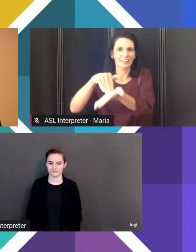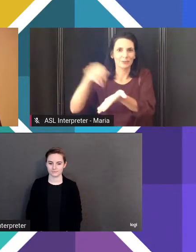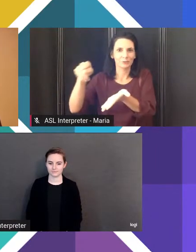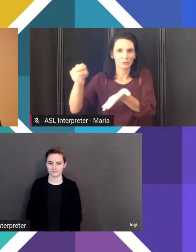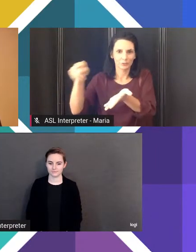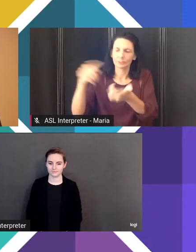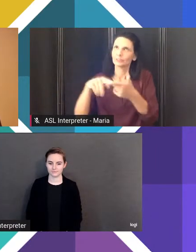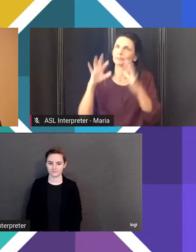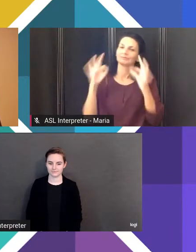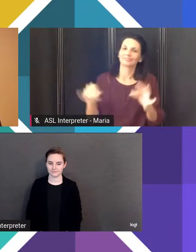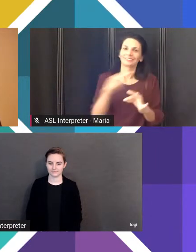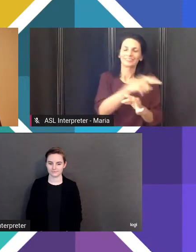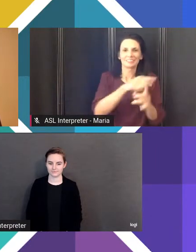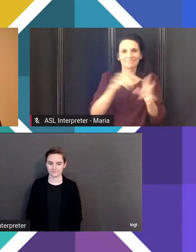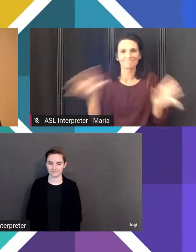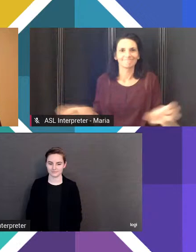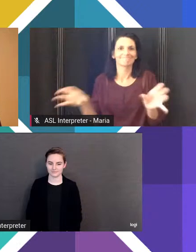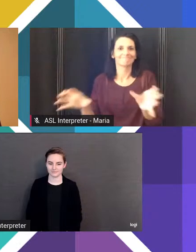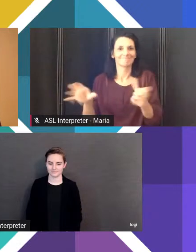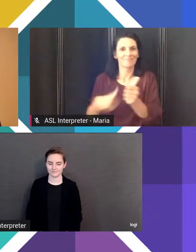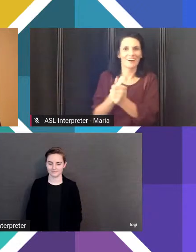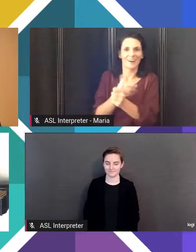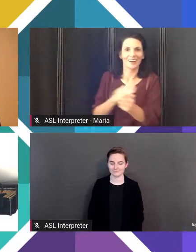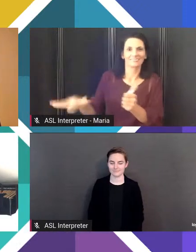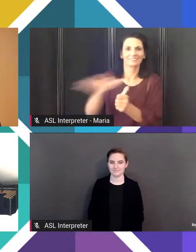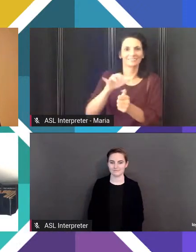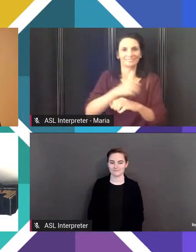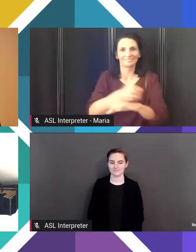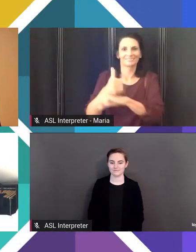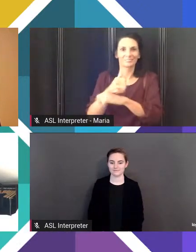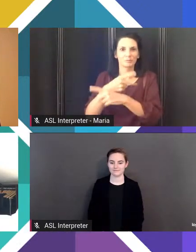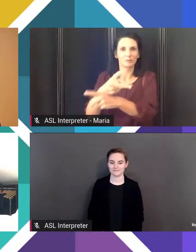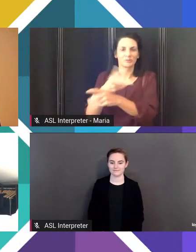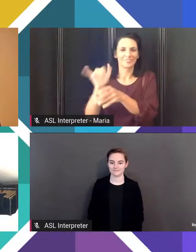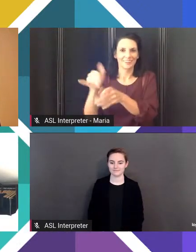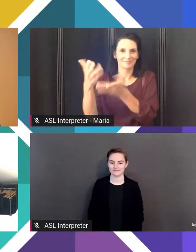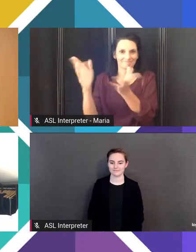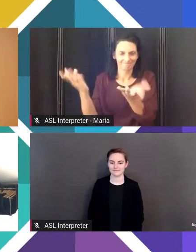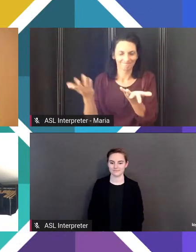magic behind the scenes. And we also have Finn Lockwood. Finn, welcome.